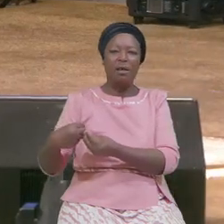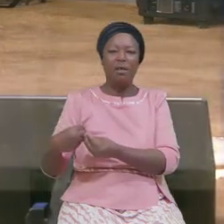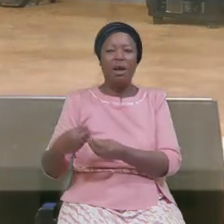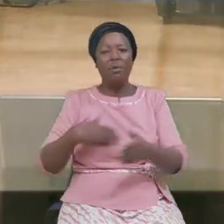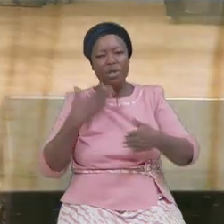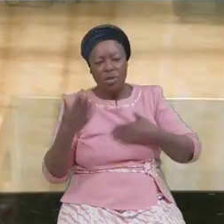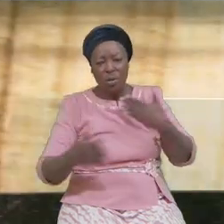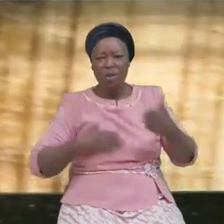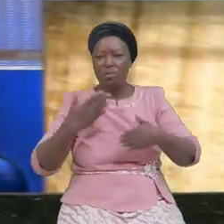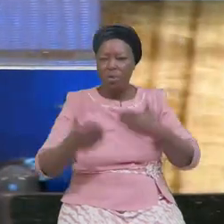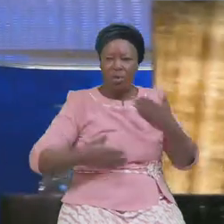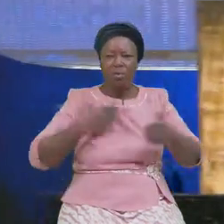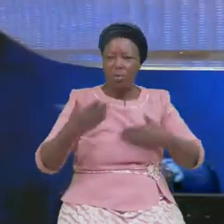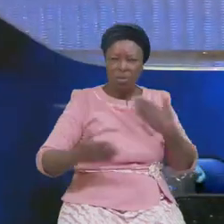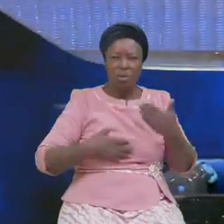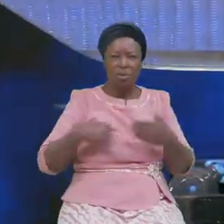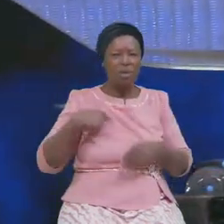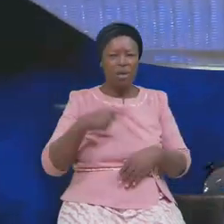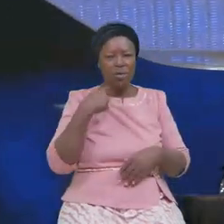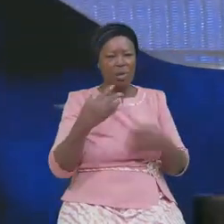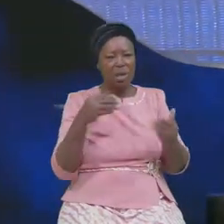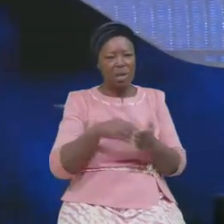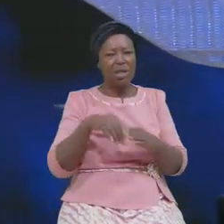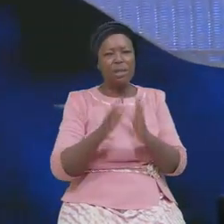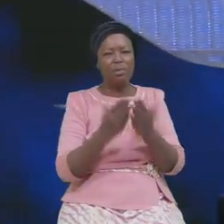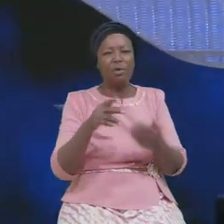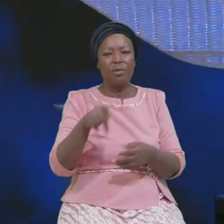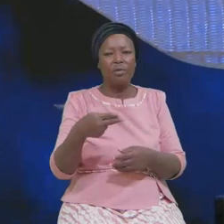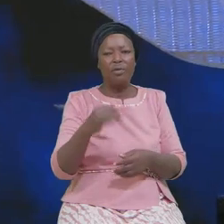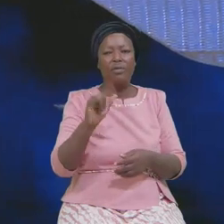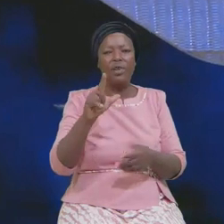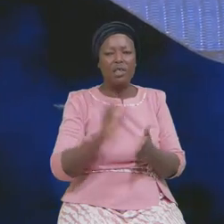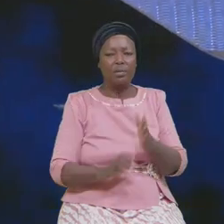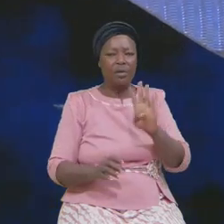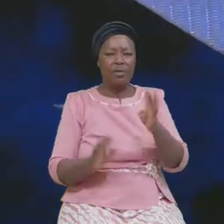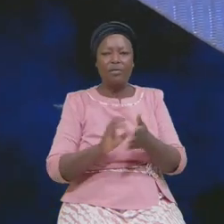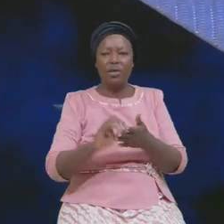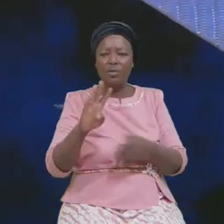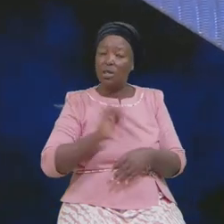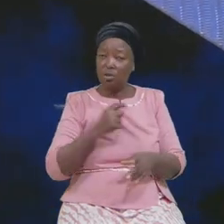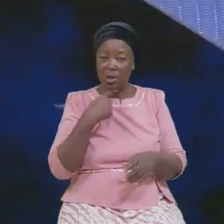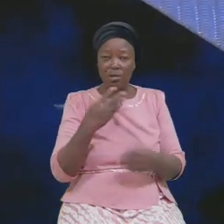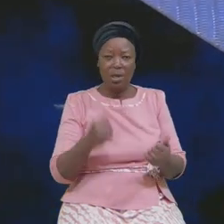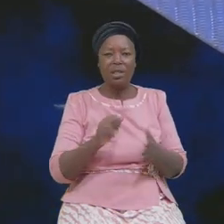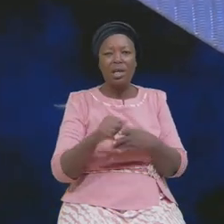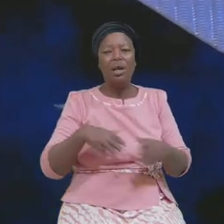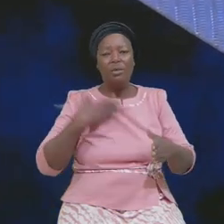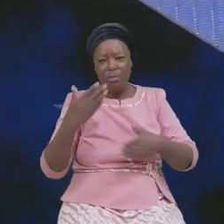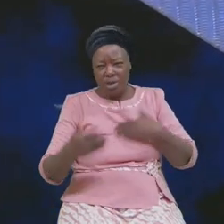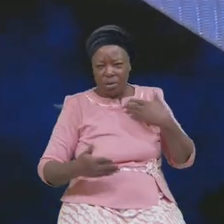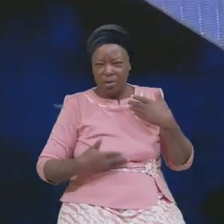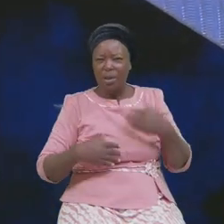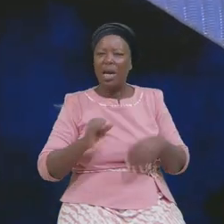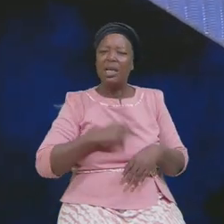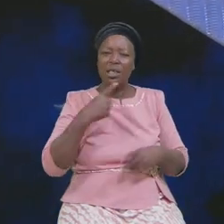rejoice, rejoice. We're told in Philippians chapter 4, verse 4, don't open. I just tell you, it says rejoice as I